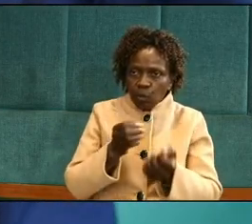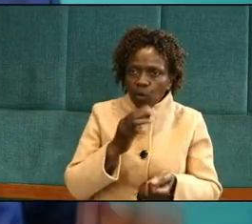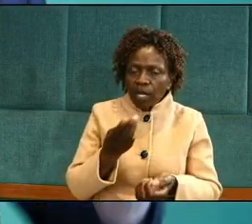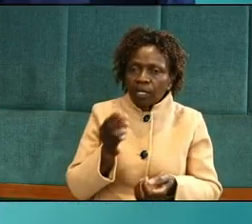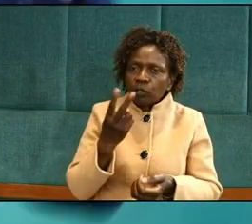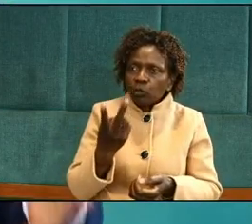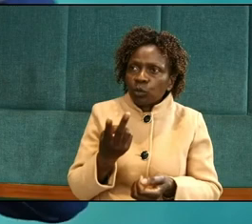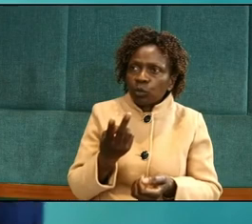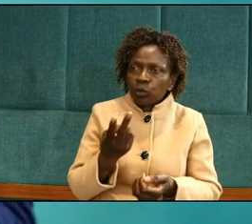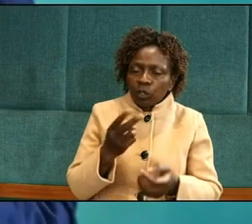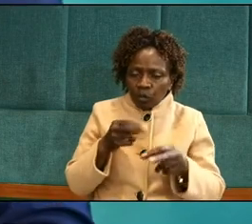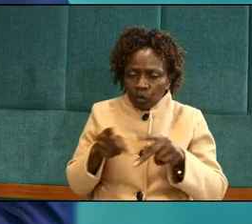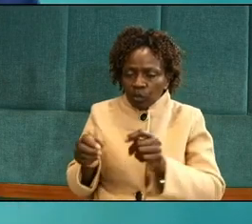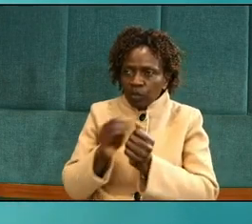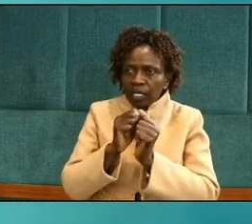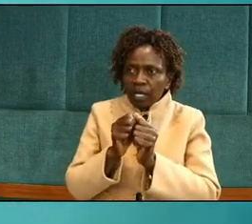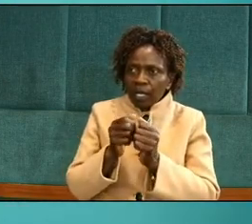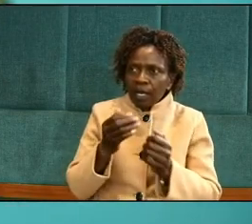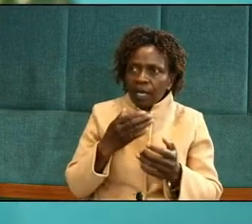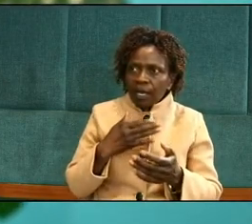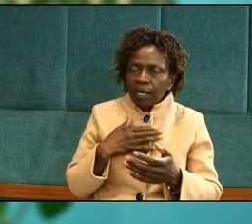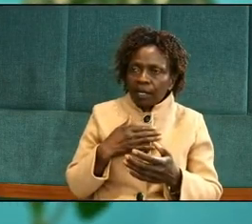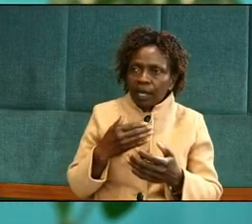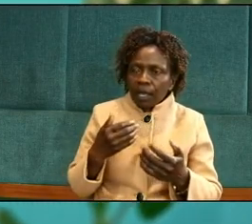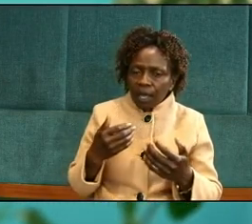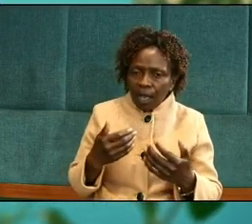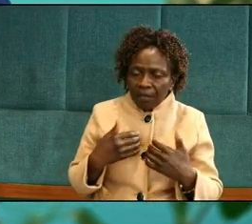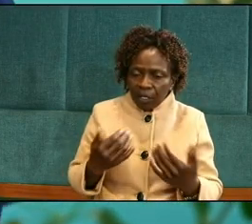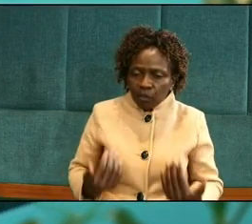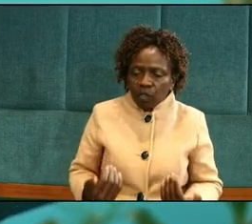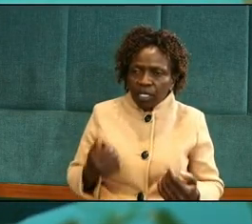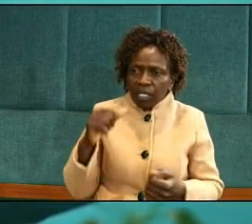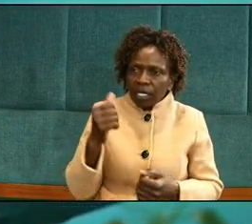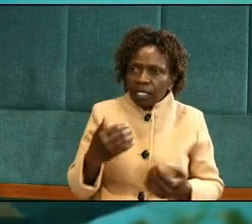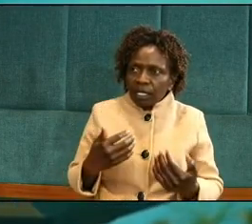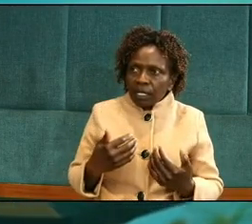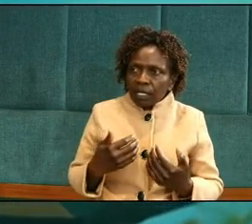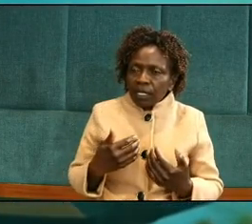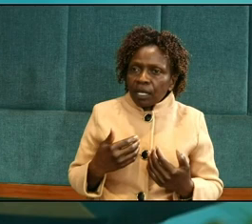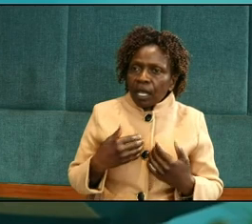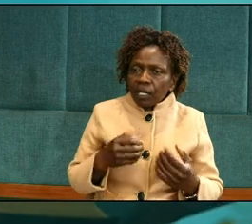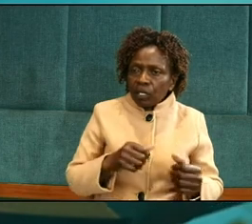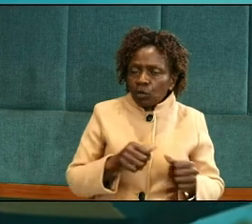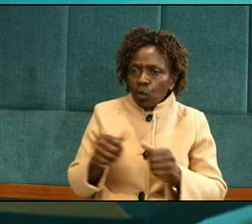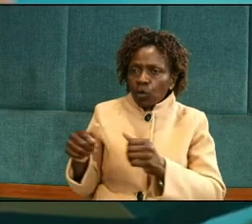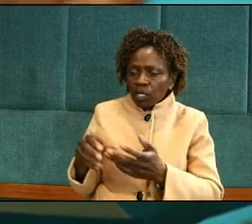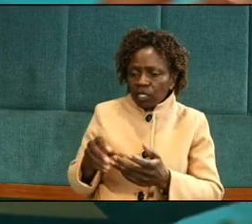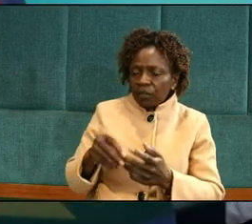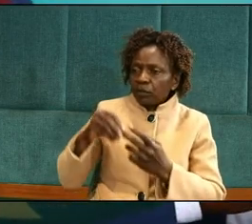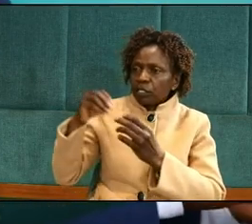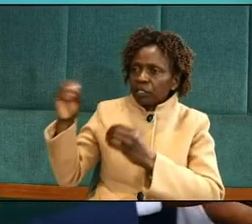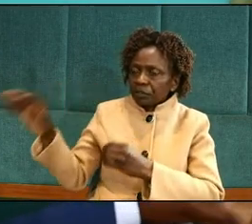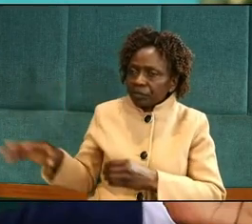two can seem to be working together and are rearing children, yet they are long divorced. They enter